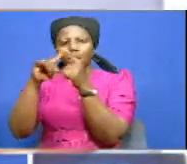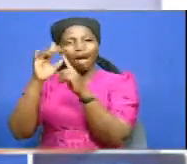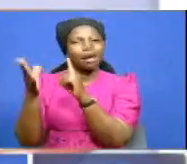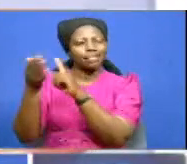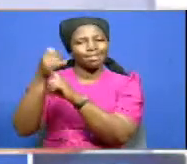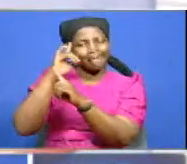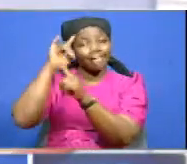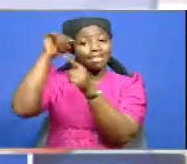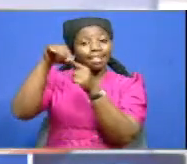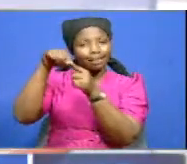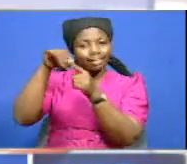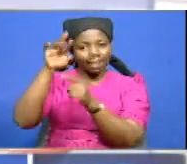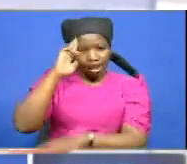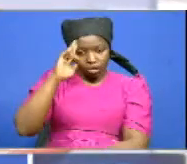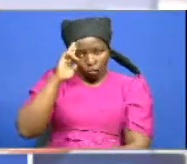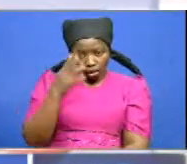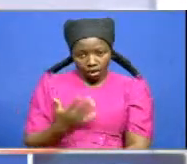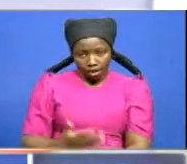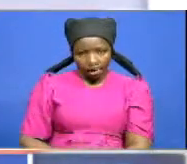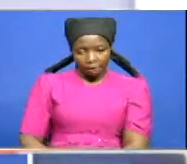purpose.